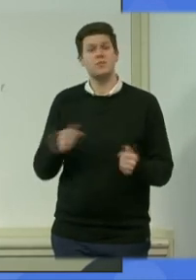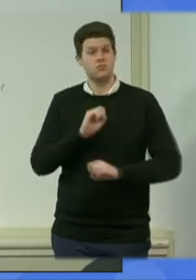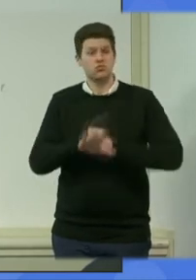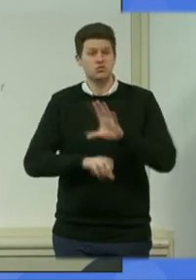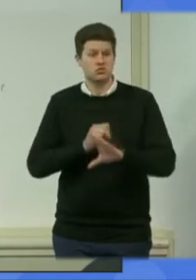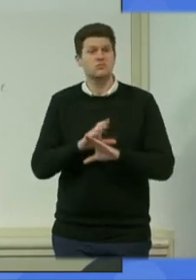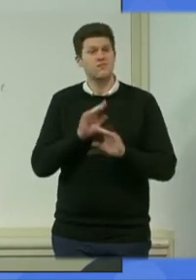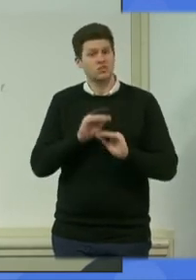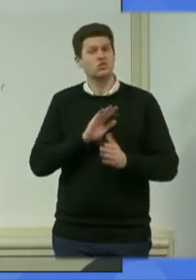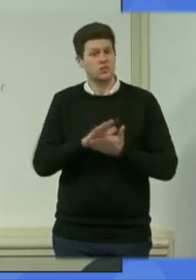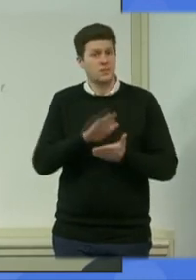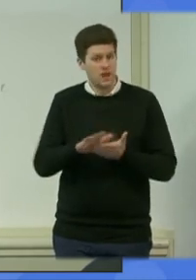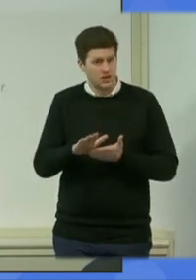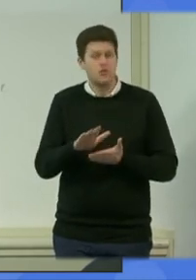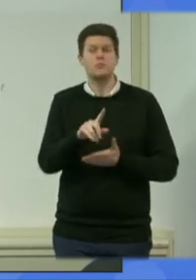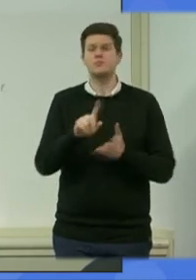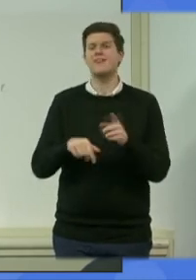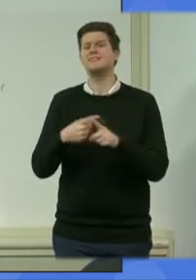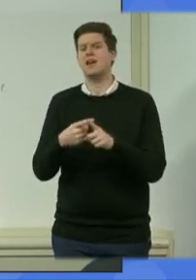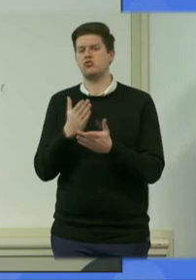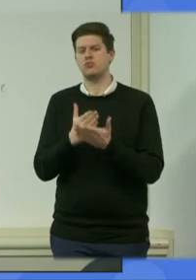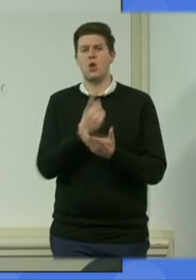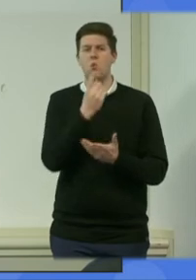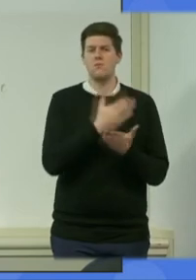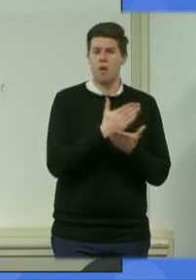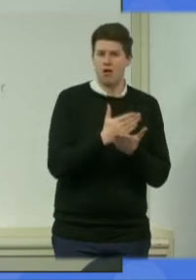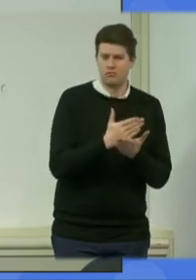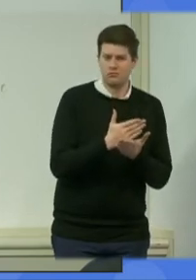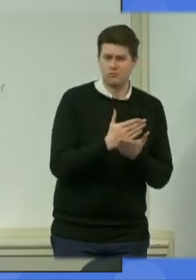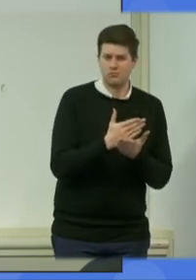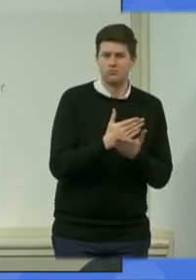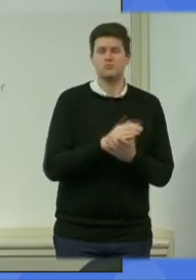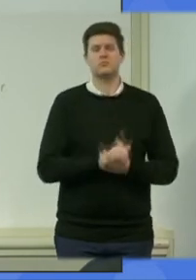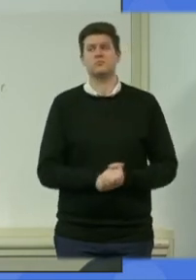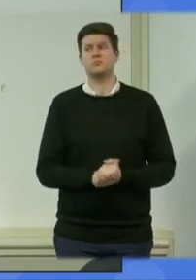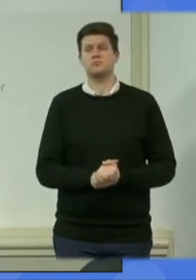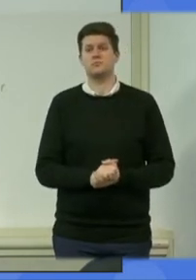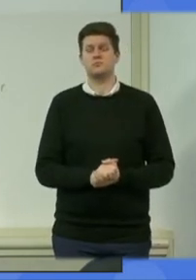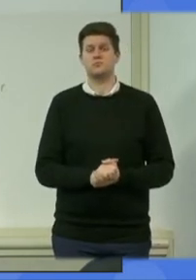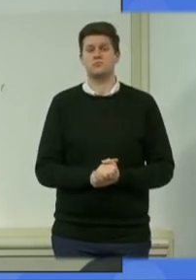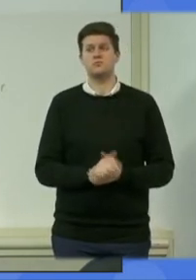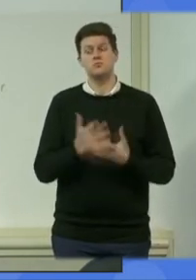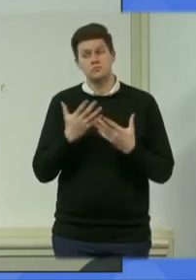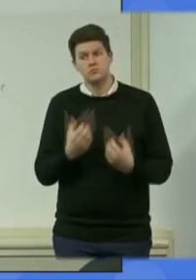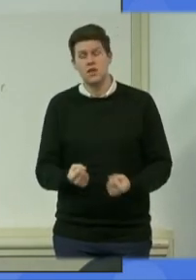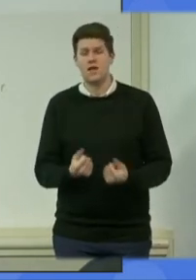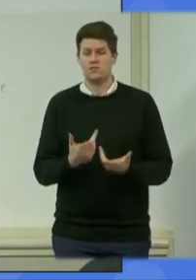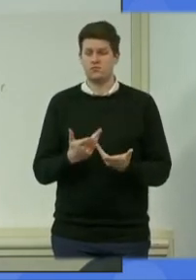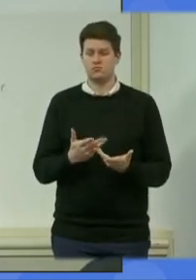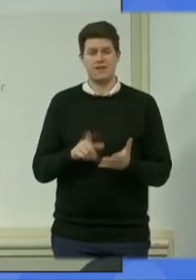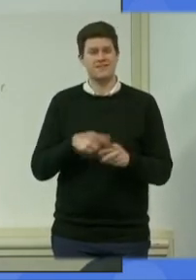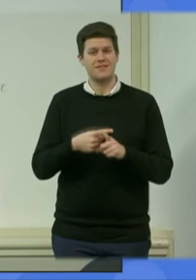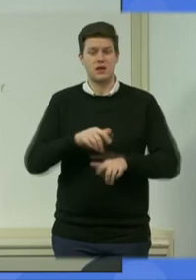already, is that tax is only one part of this. So you have a potentially relatively progressive taxation